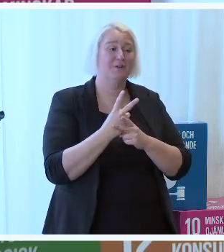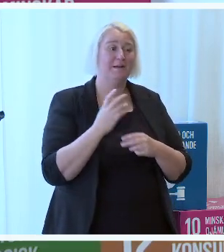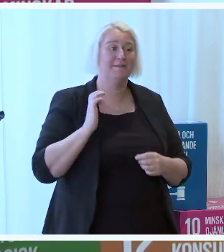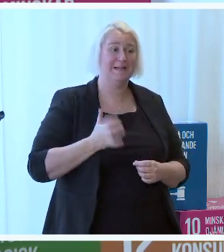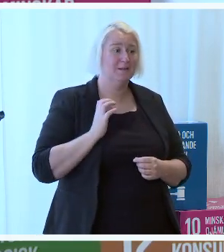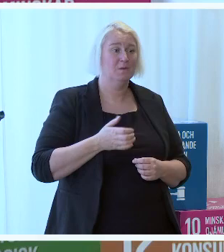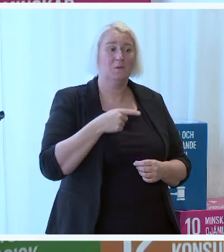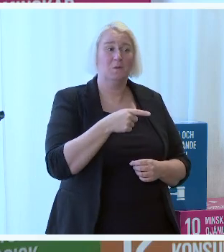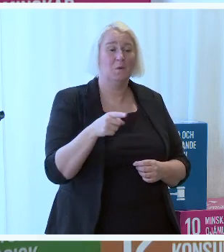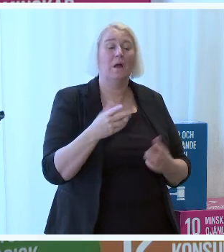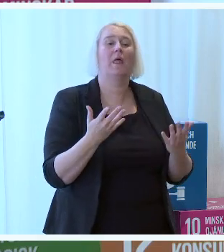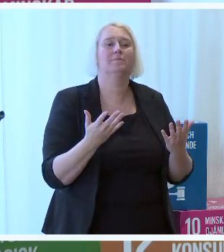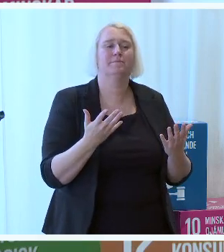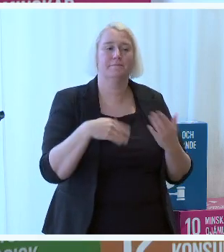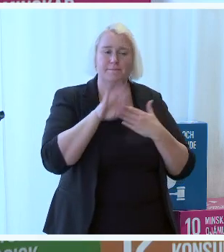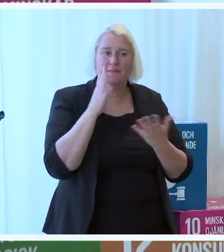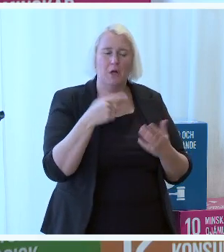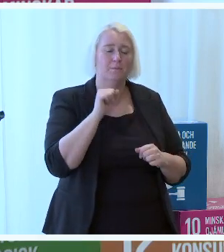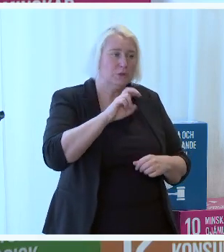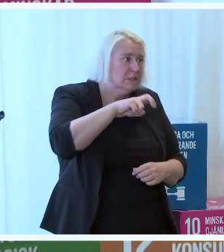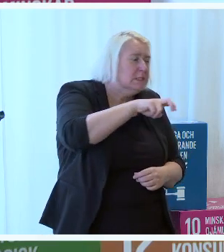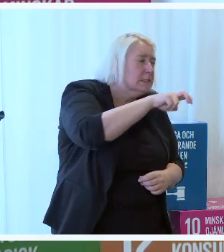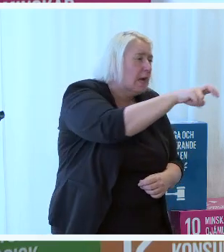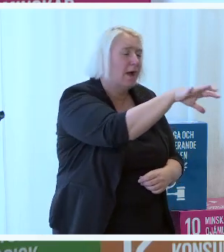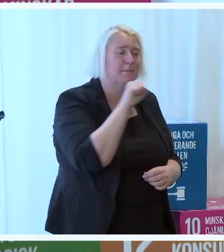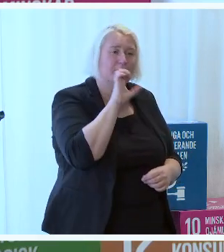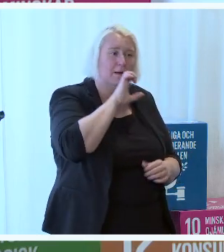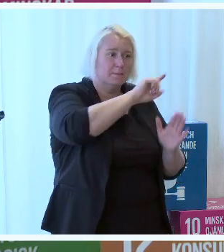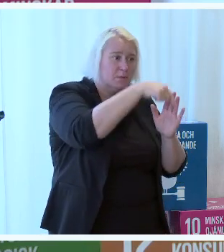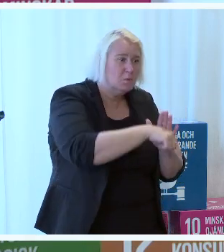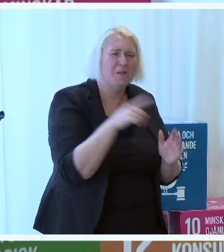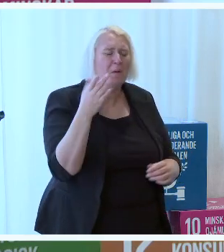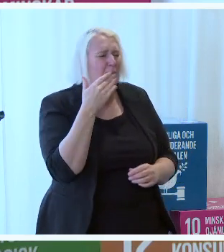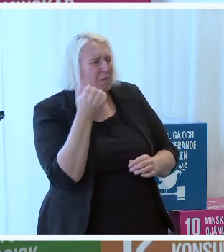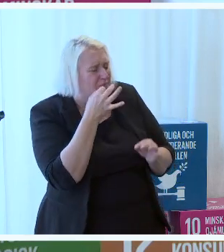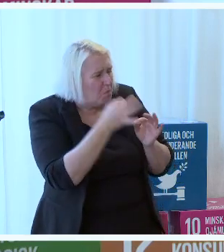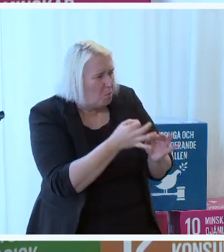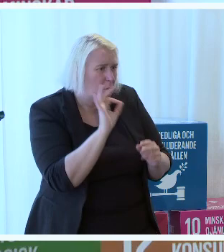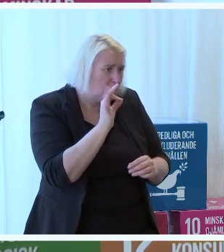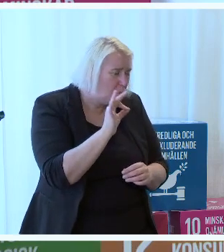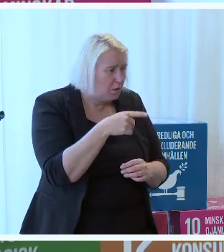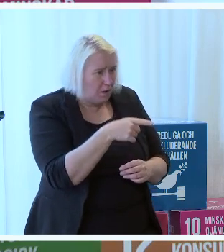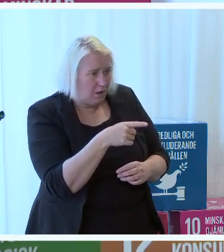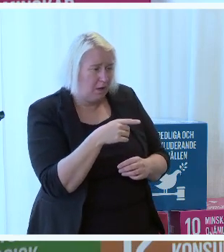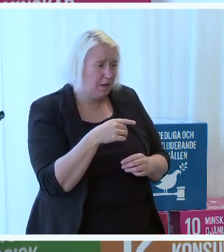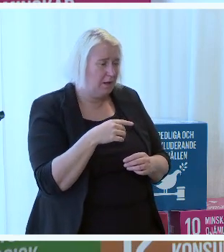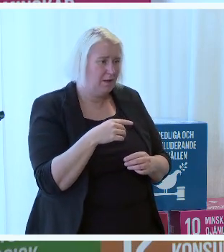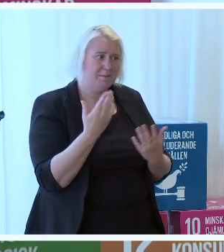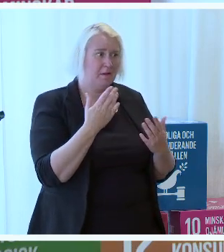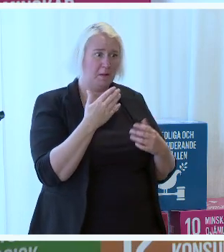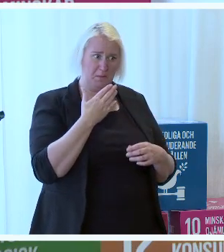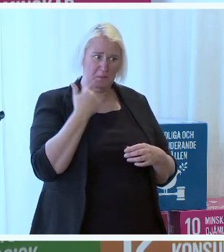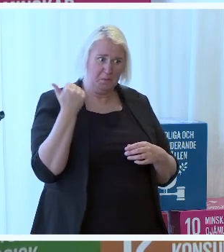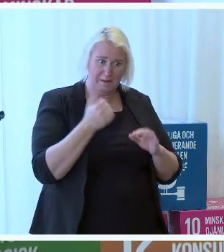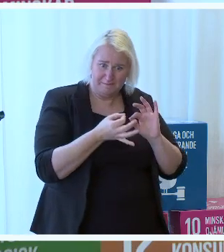fetch water. And when the evaluator came and asked about why the borehole wasn't being utilized, the women said, we want